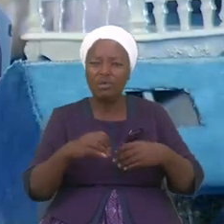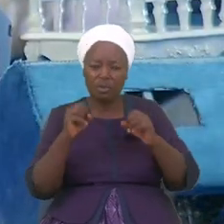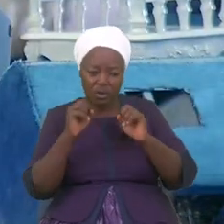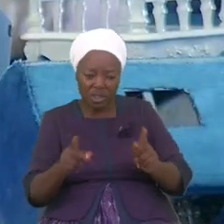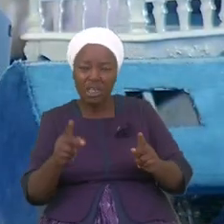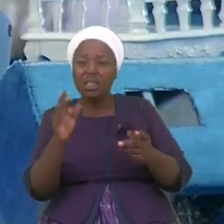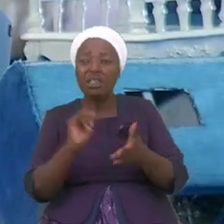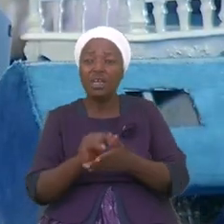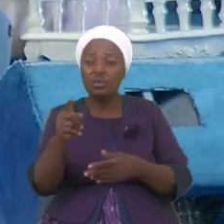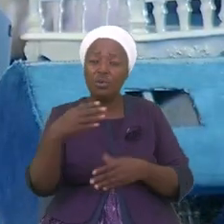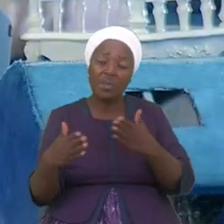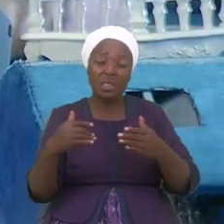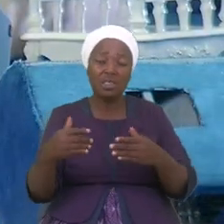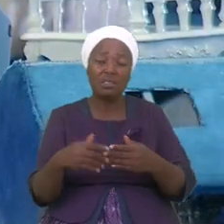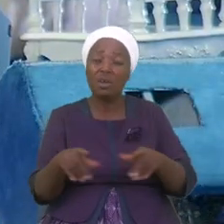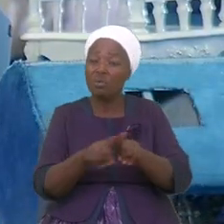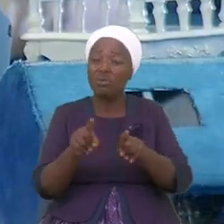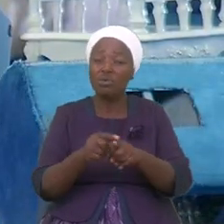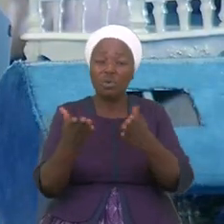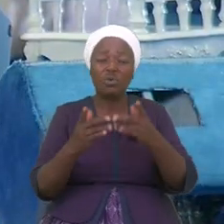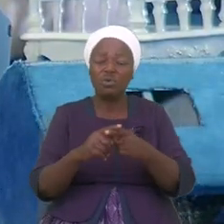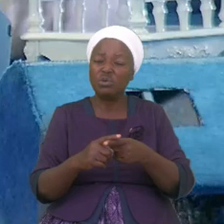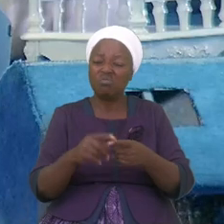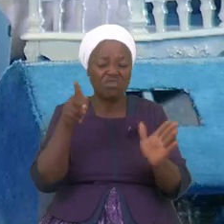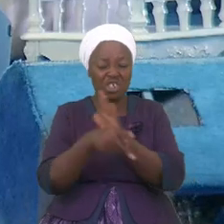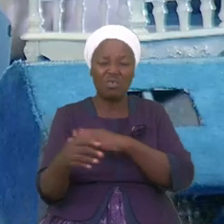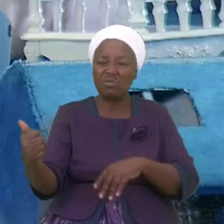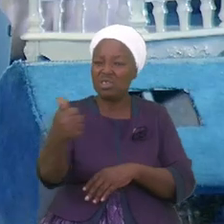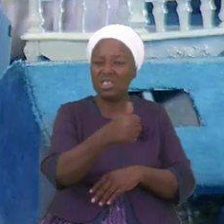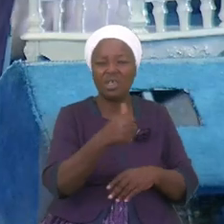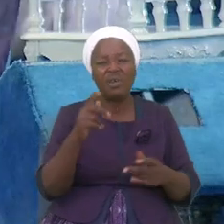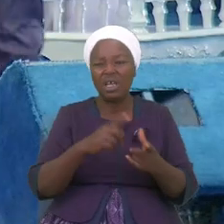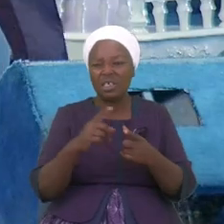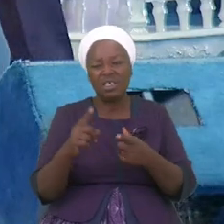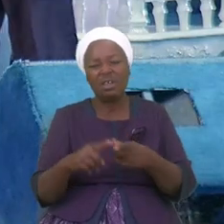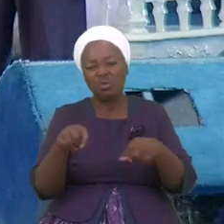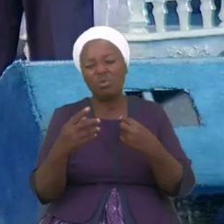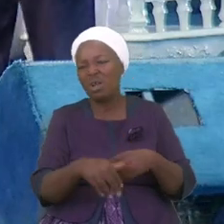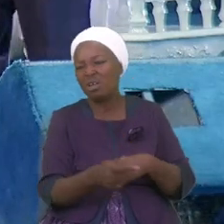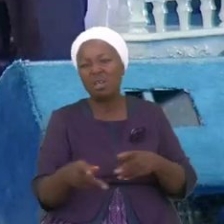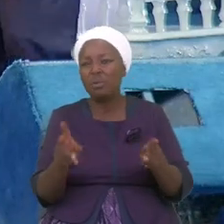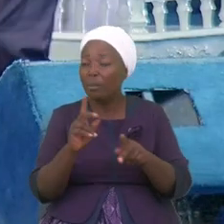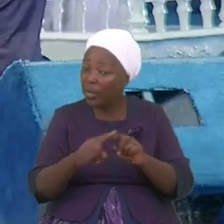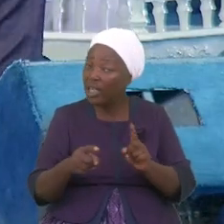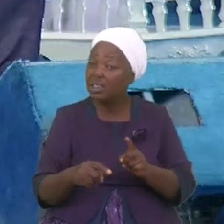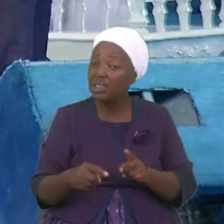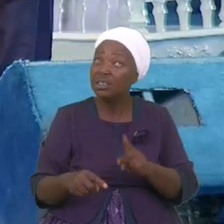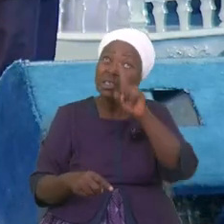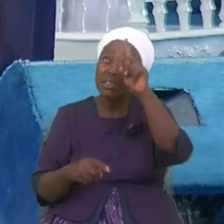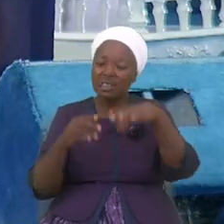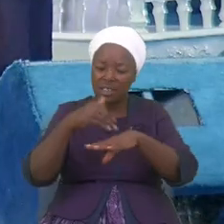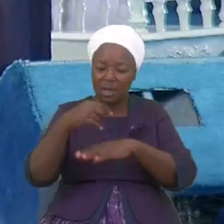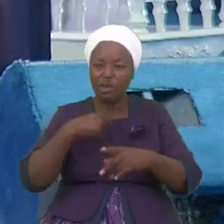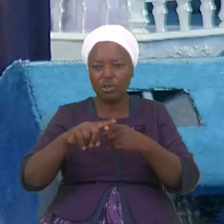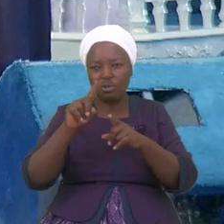might even want to end it all and go the other way. But he sent me to you to tell you to